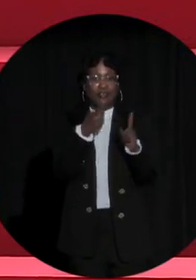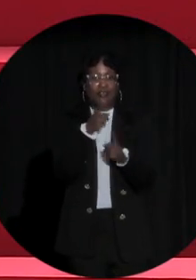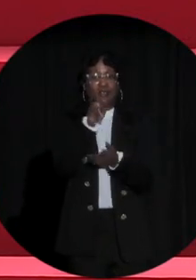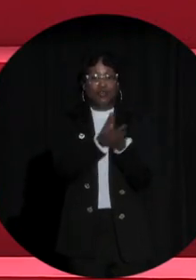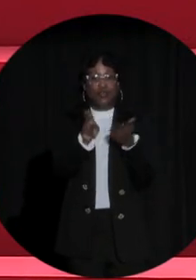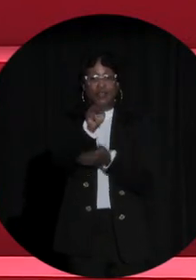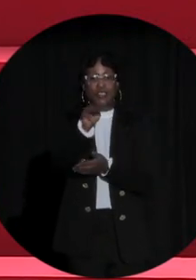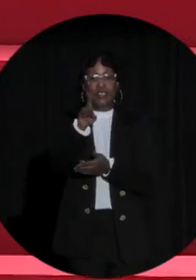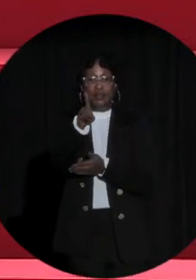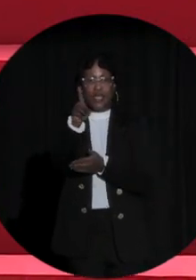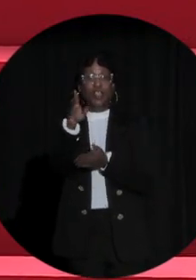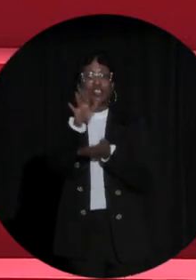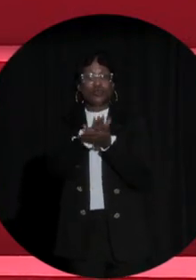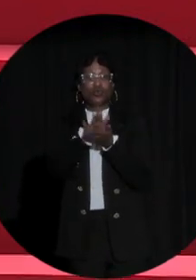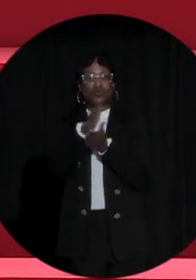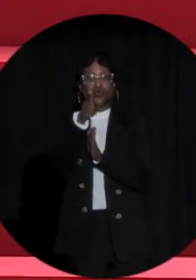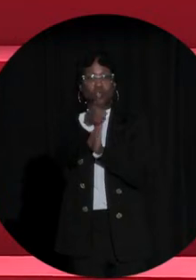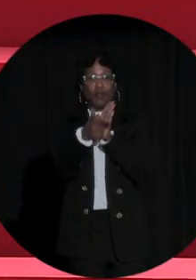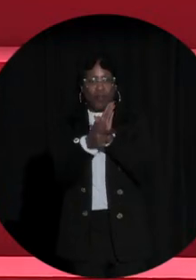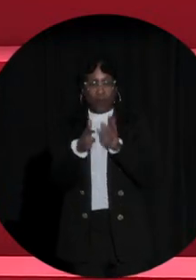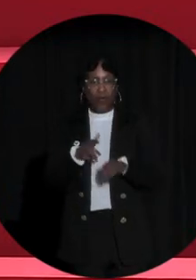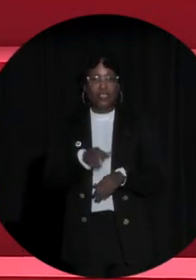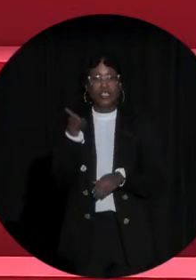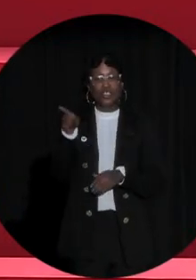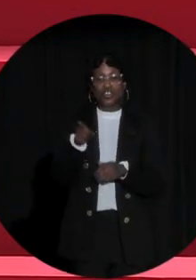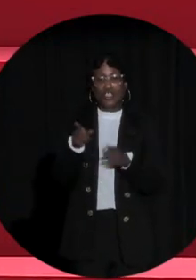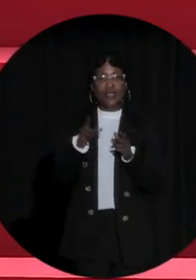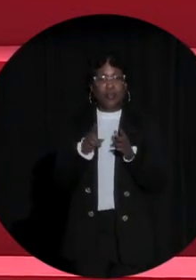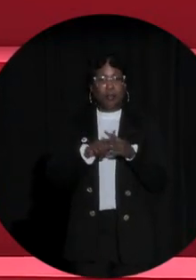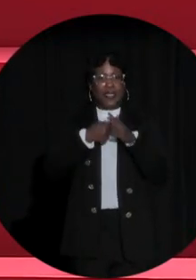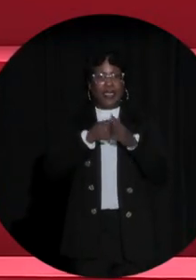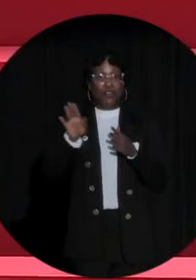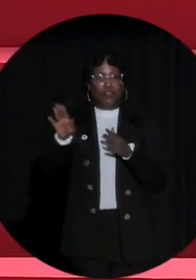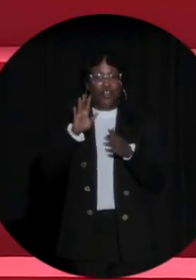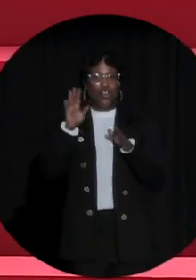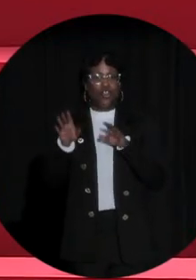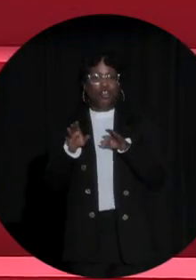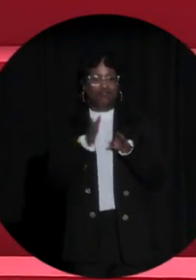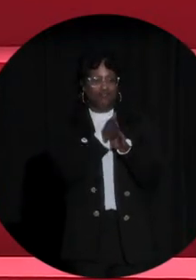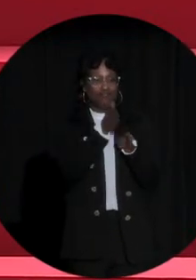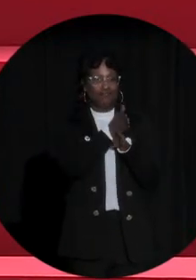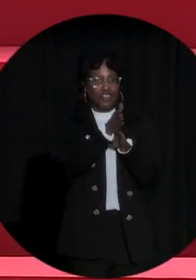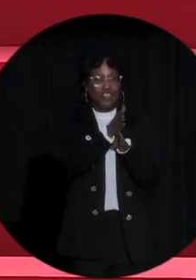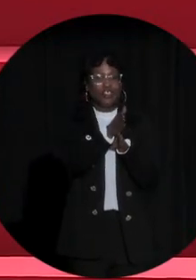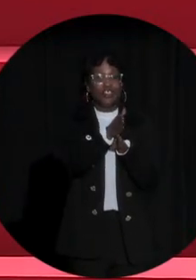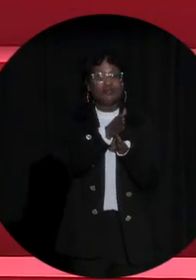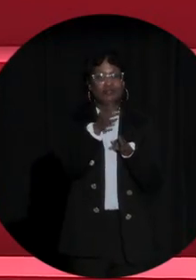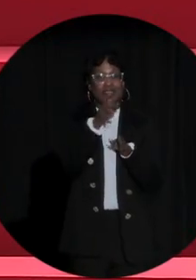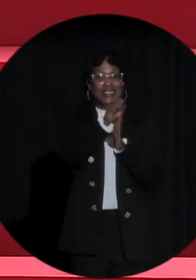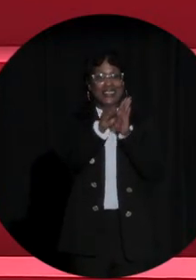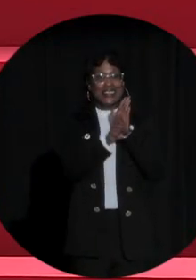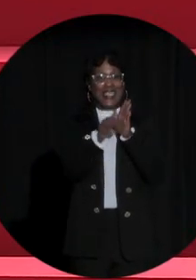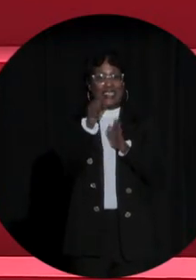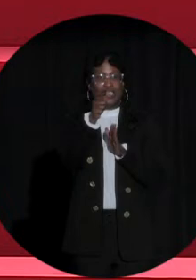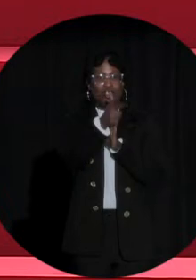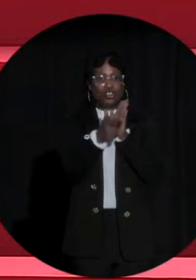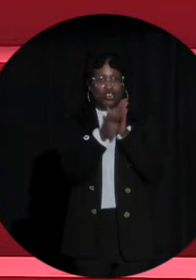she began her career as a Prince George's County Assistant State's Attorney in